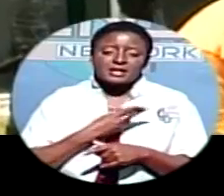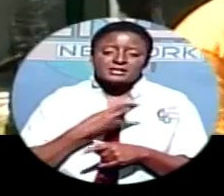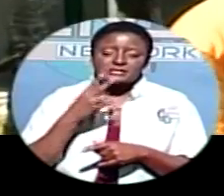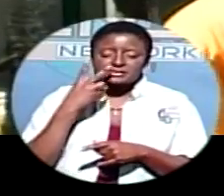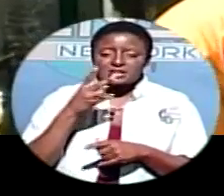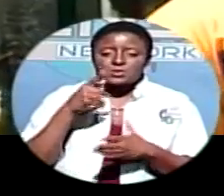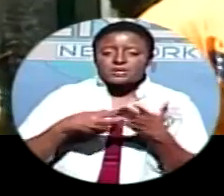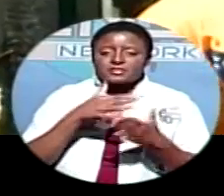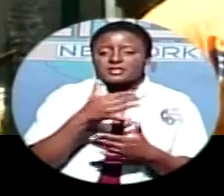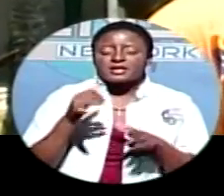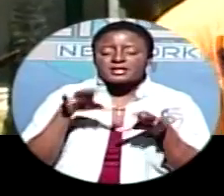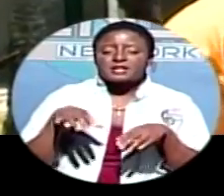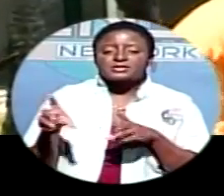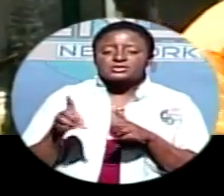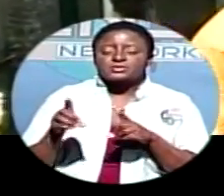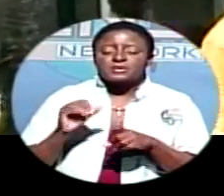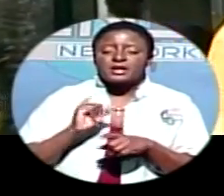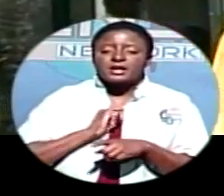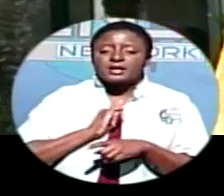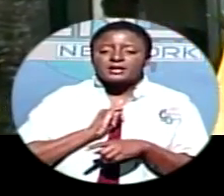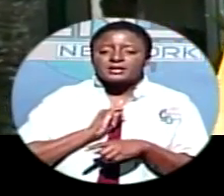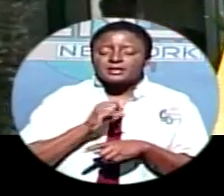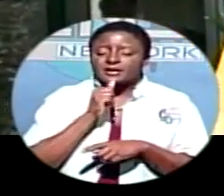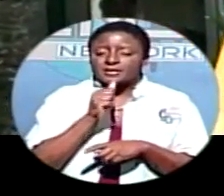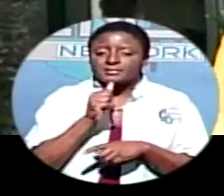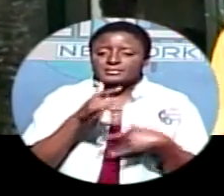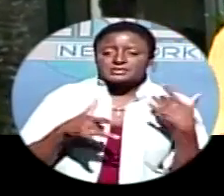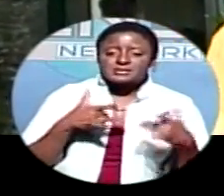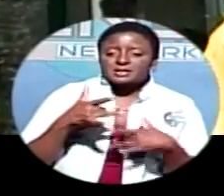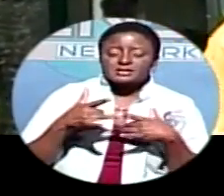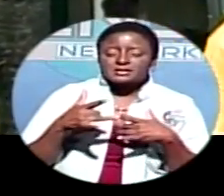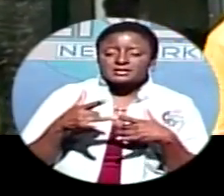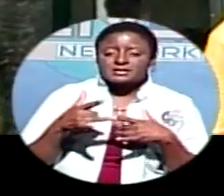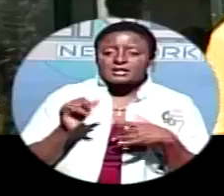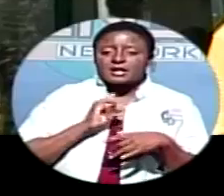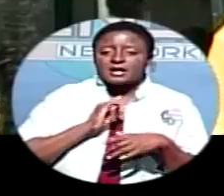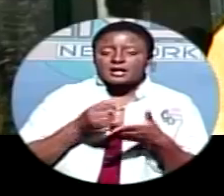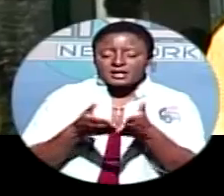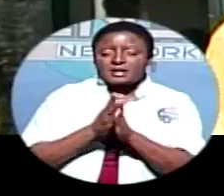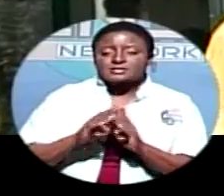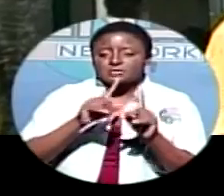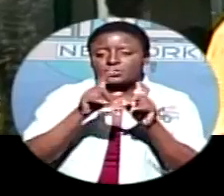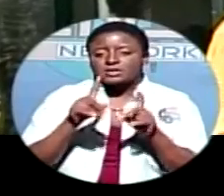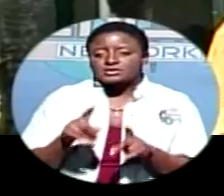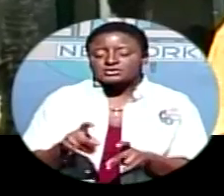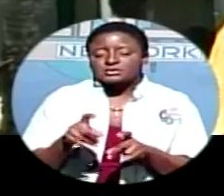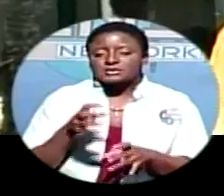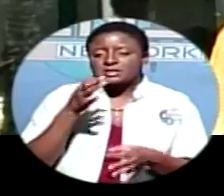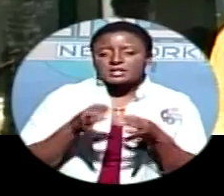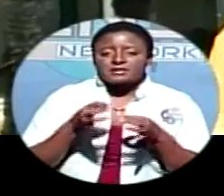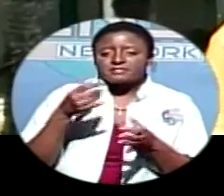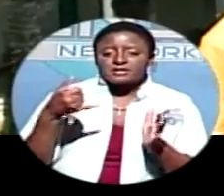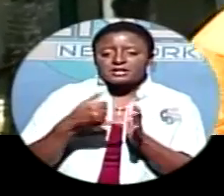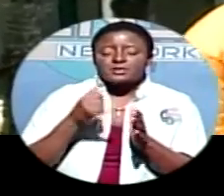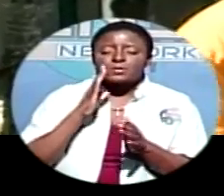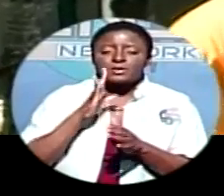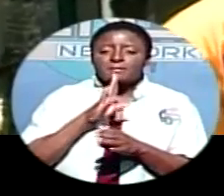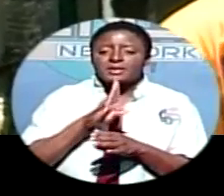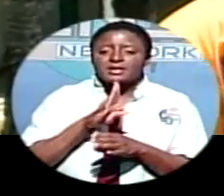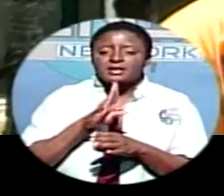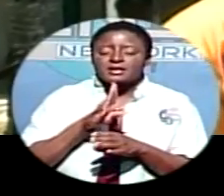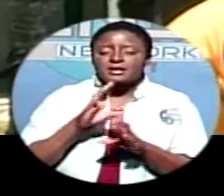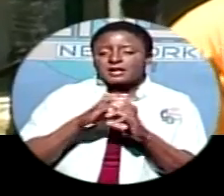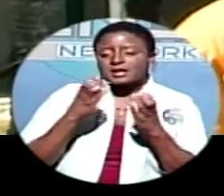I'm really excited. When I looked at this boat and I raised the question when I got here as to whether it would be a Class D or